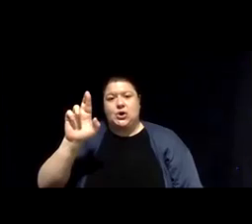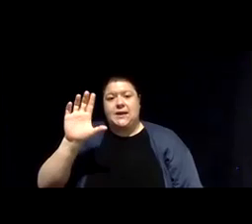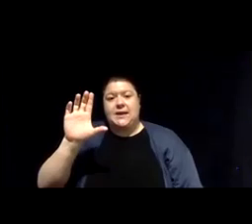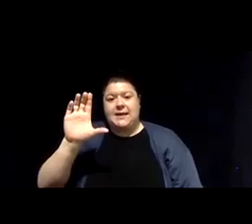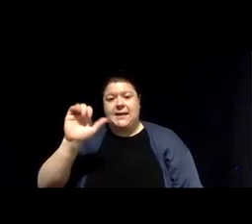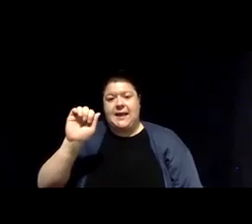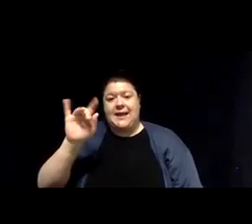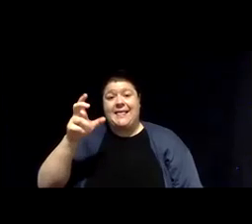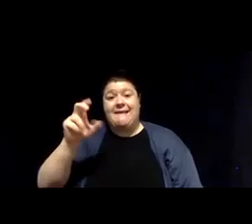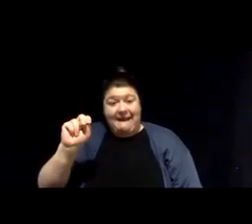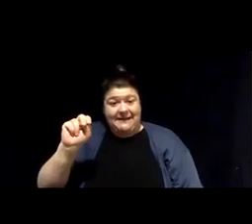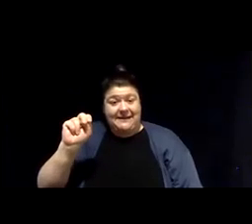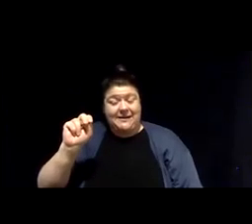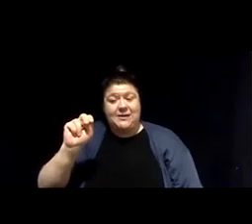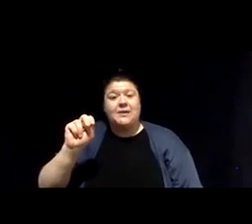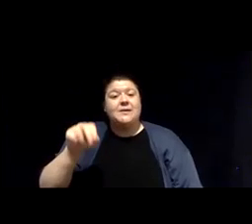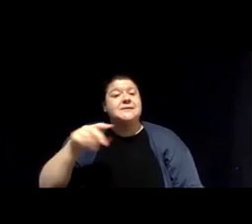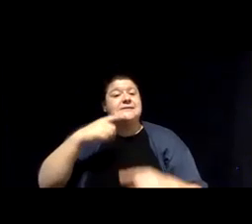the